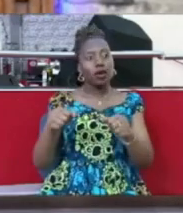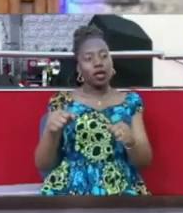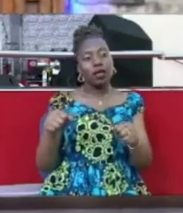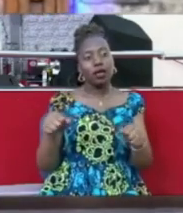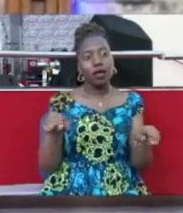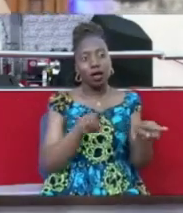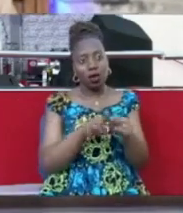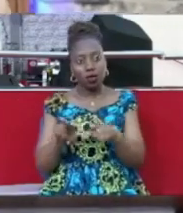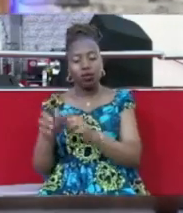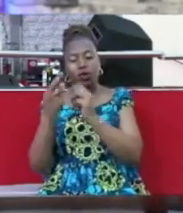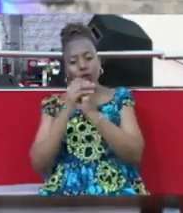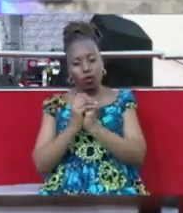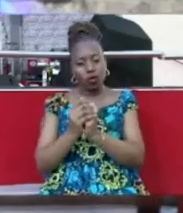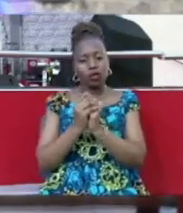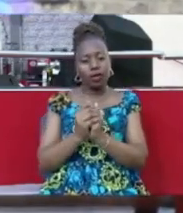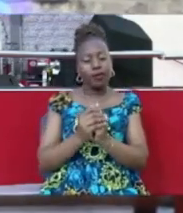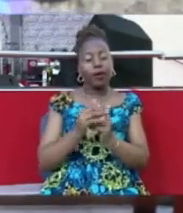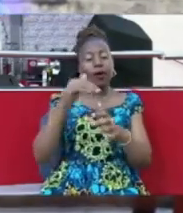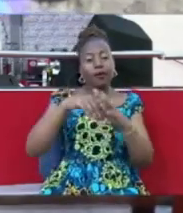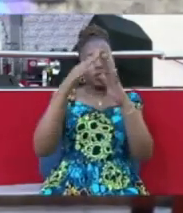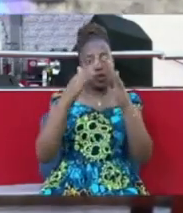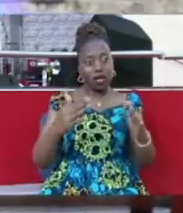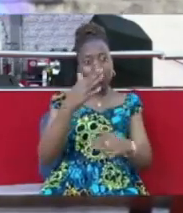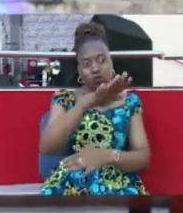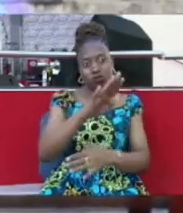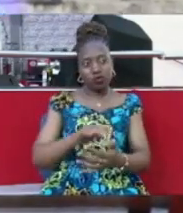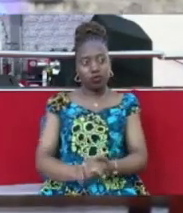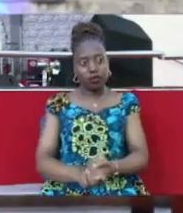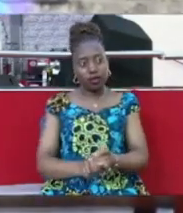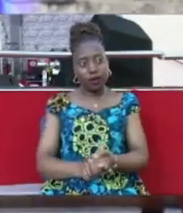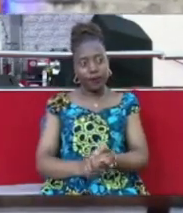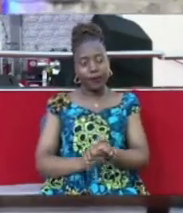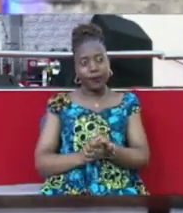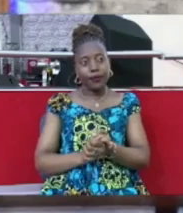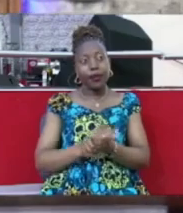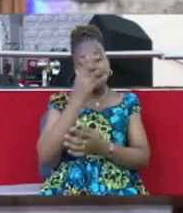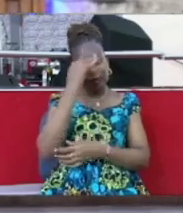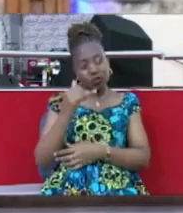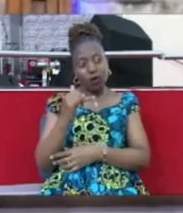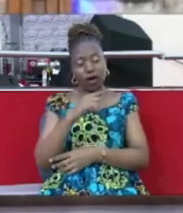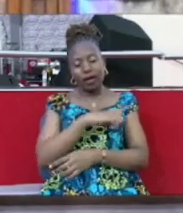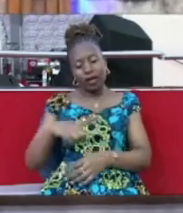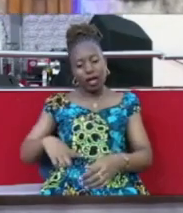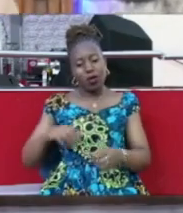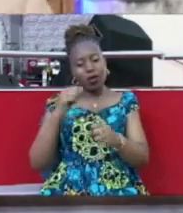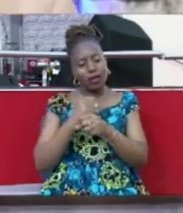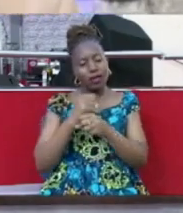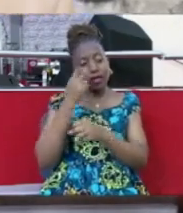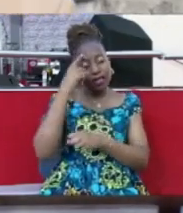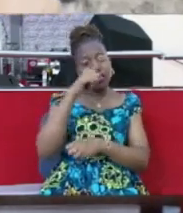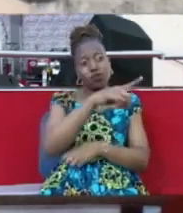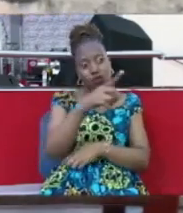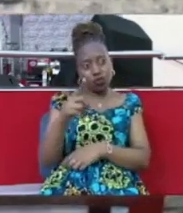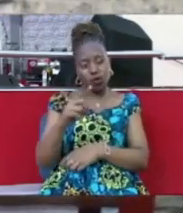worship in your house. Unaweza pia fanya ibada ama maabudio katika nyumba yako. Because the Lord has done it for you. You wake